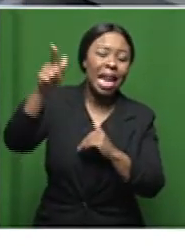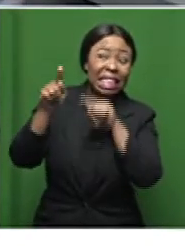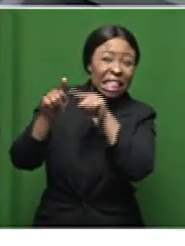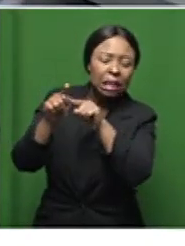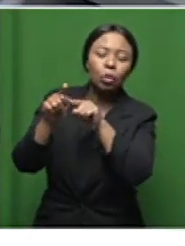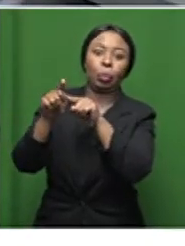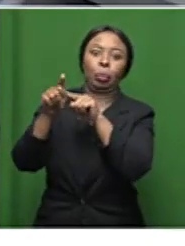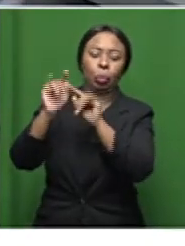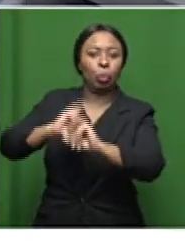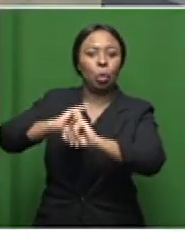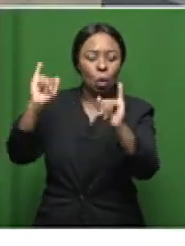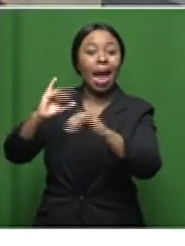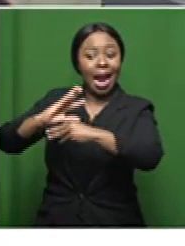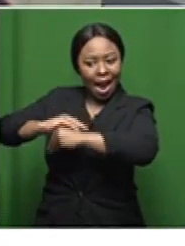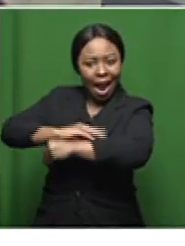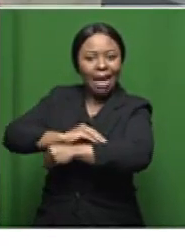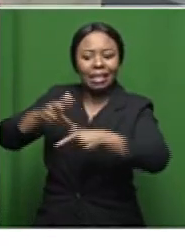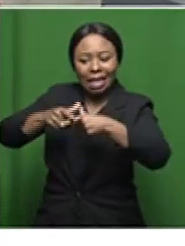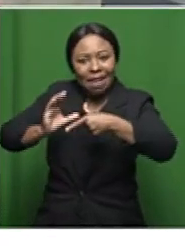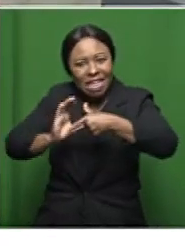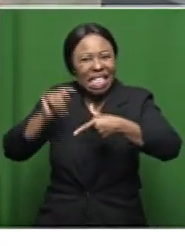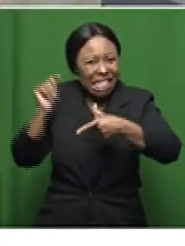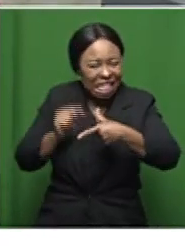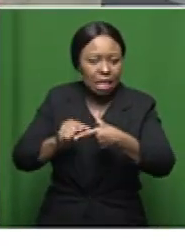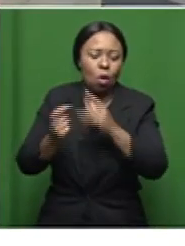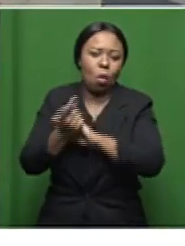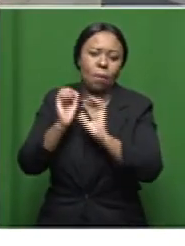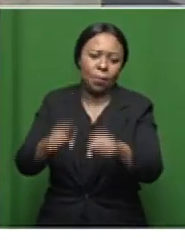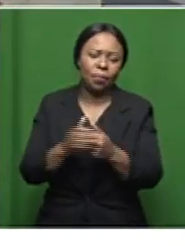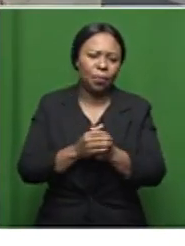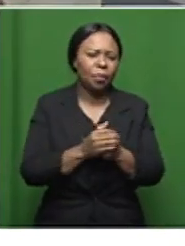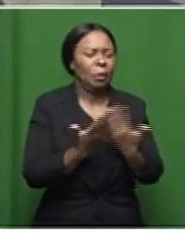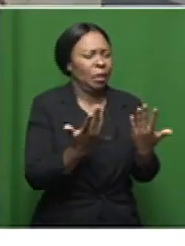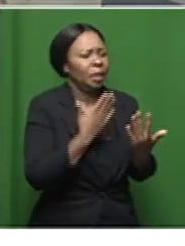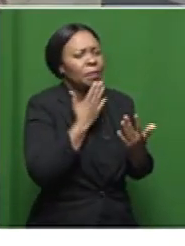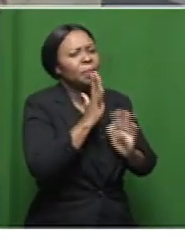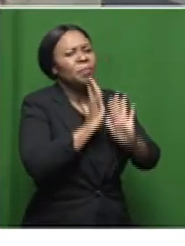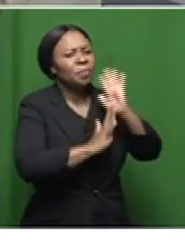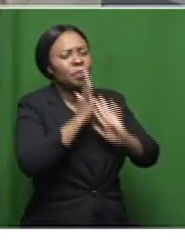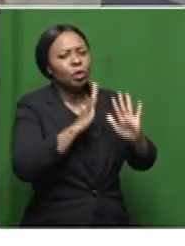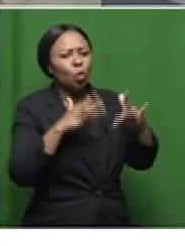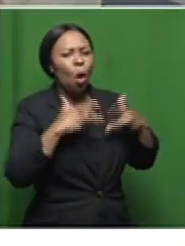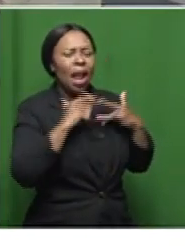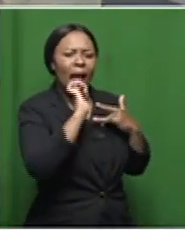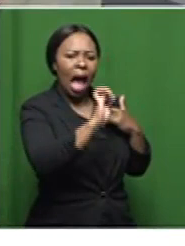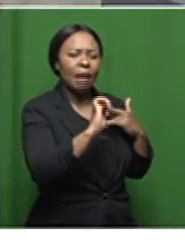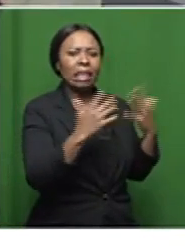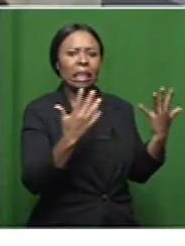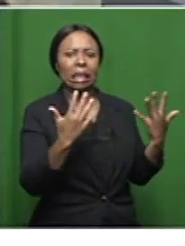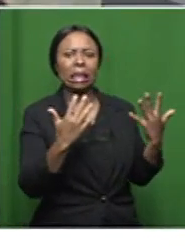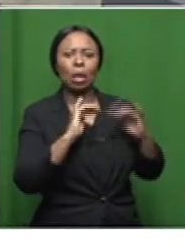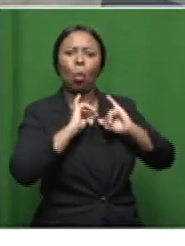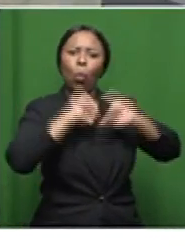have become cervical cancer. Talk about the worst time of your life. Here you are preparing to